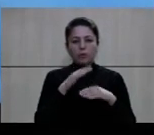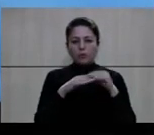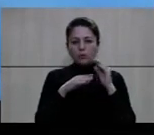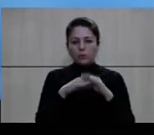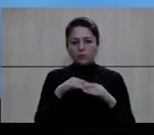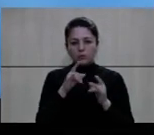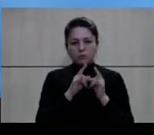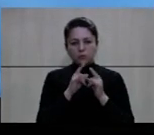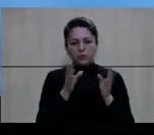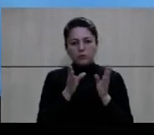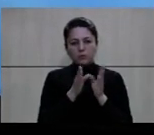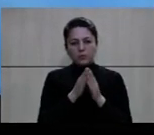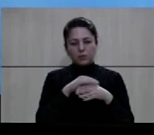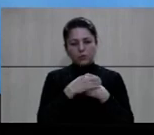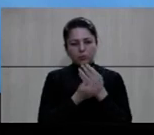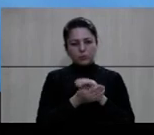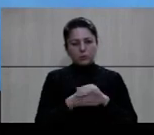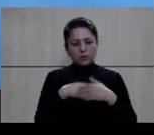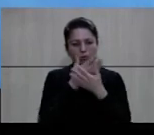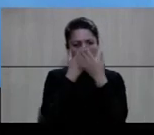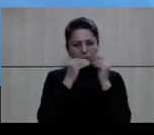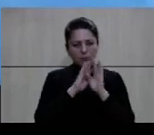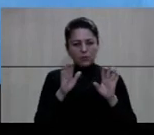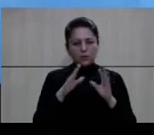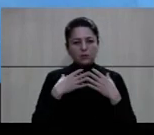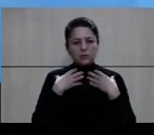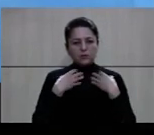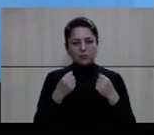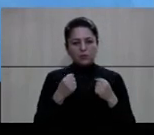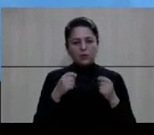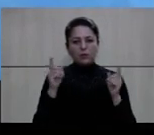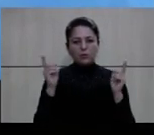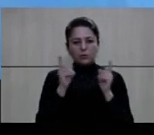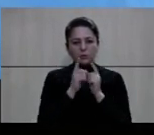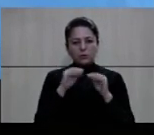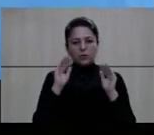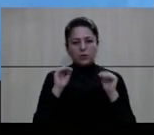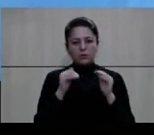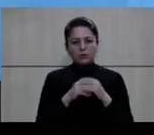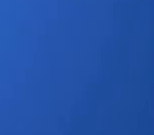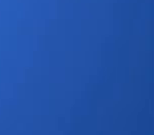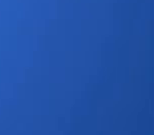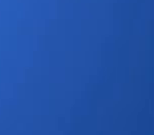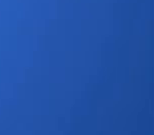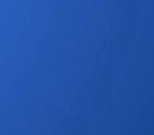qo'lingizni gigiyenik vositalar bilan yuvishni unutmang. Sog' bo'ling, ko'rishguncha xayr.